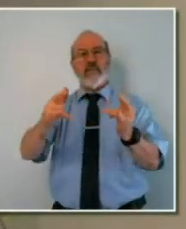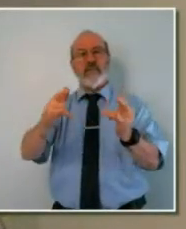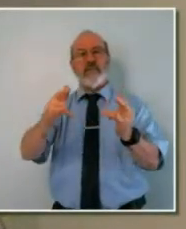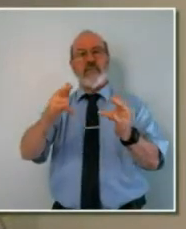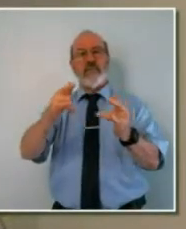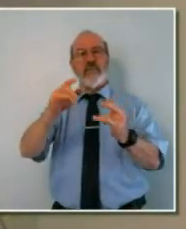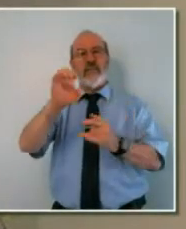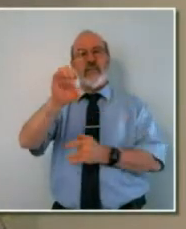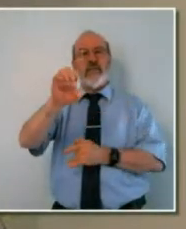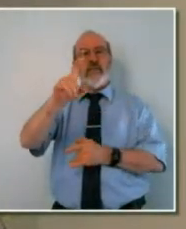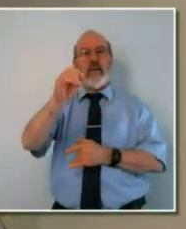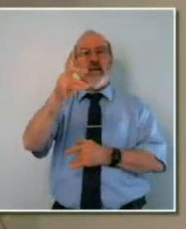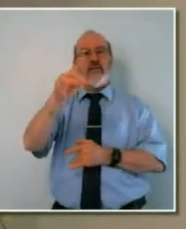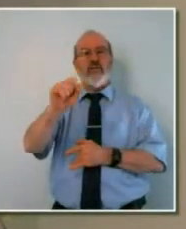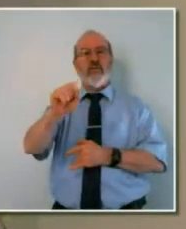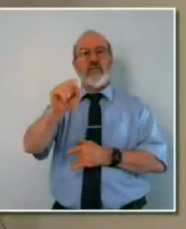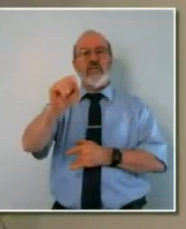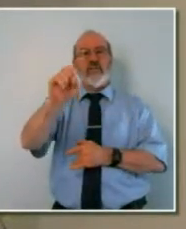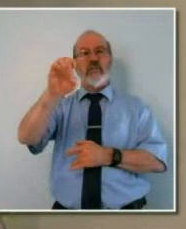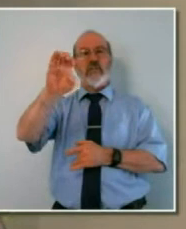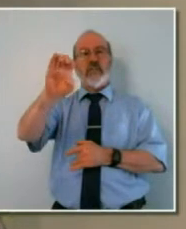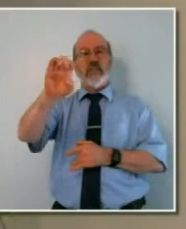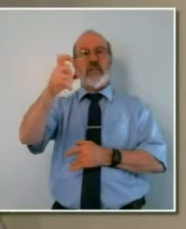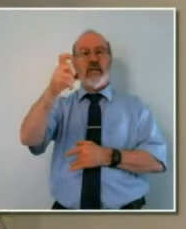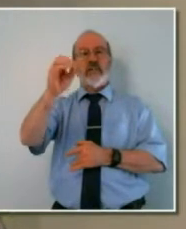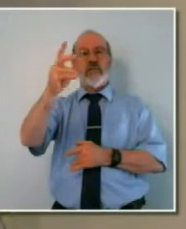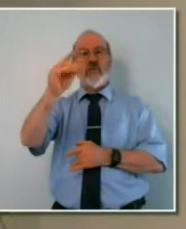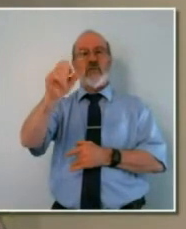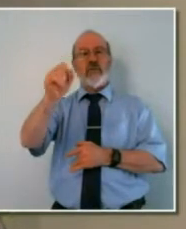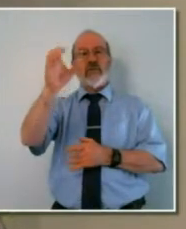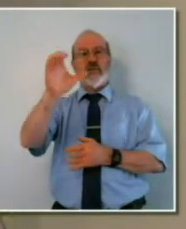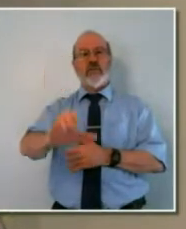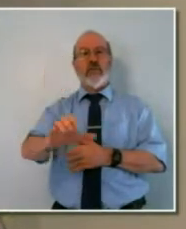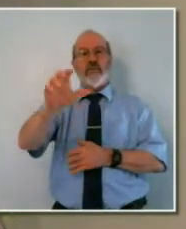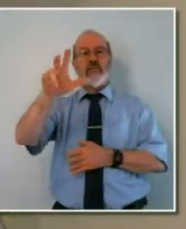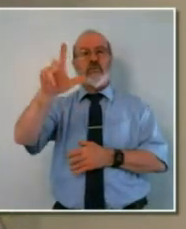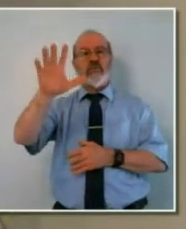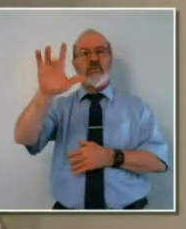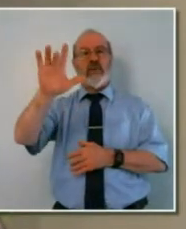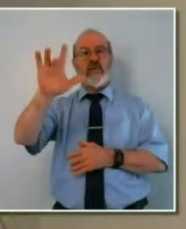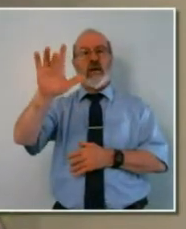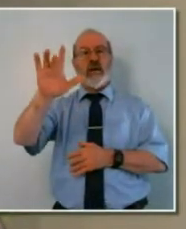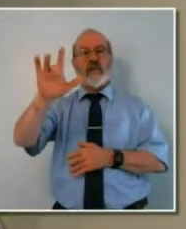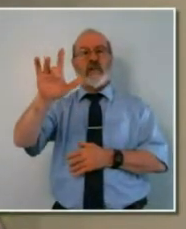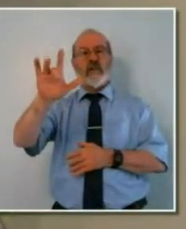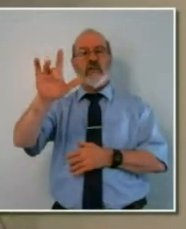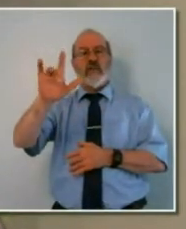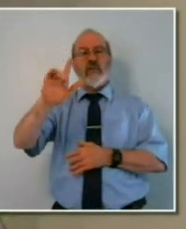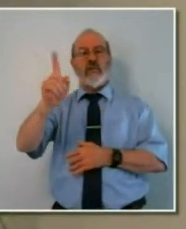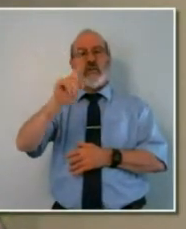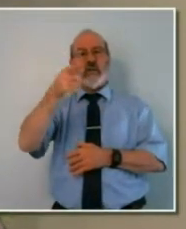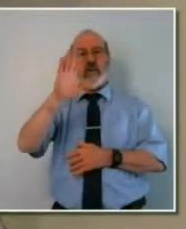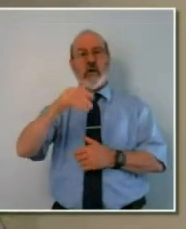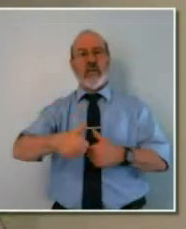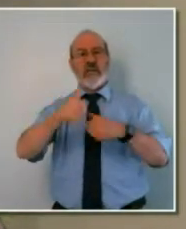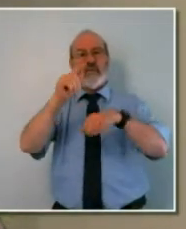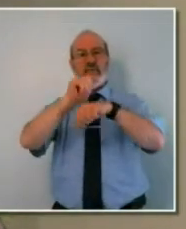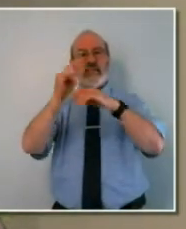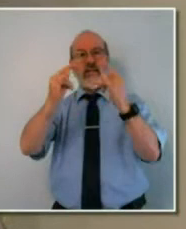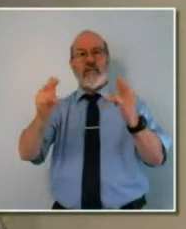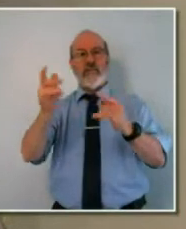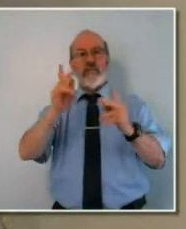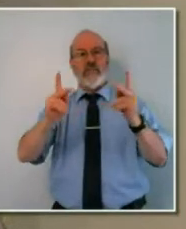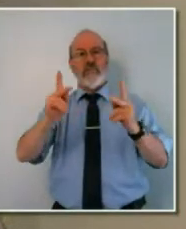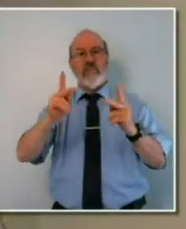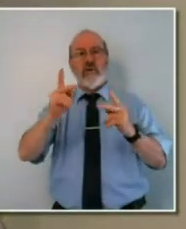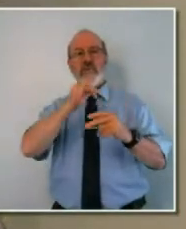Exodus chapter 25. And the tabernacle, the place of God's dwelling while the children of Israel were wandering in the wilderness,